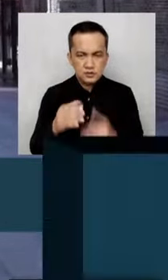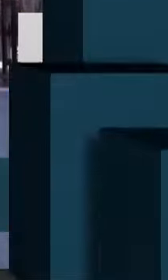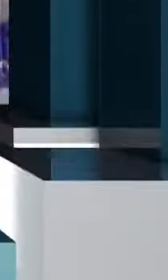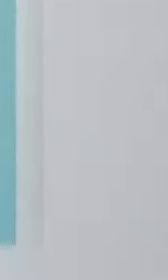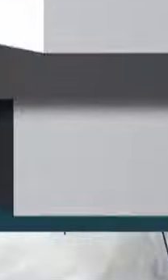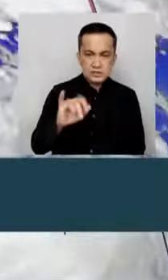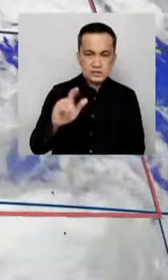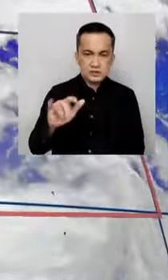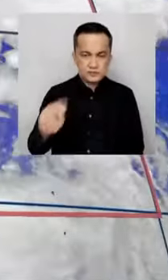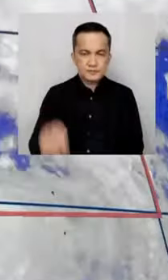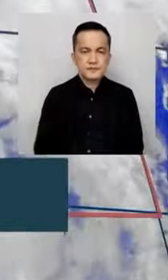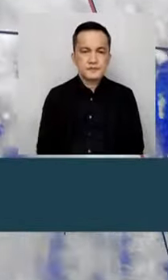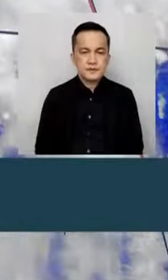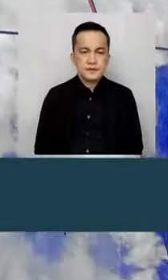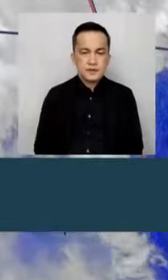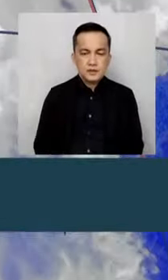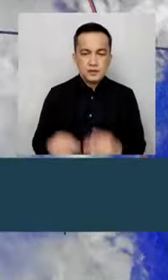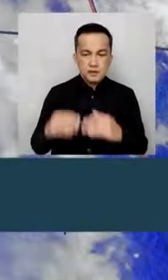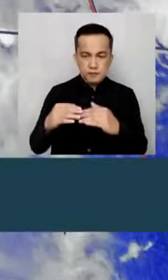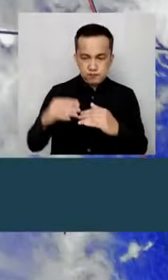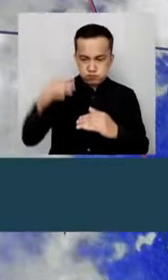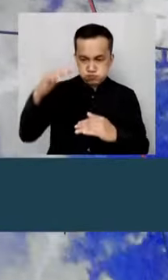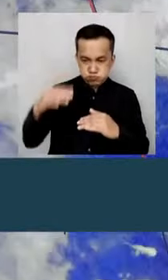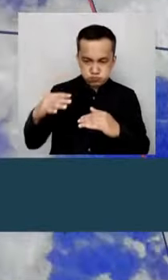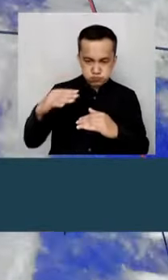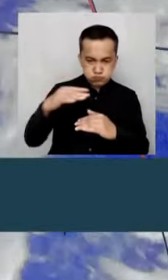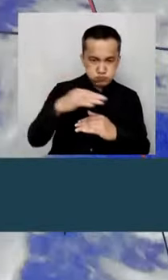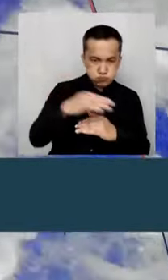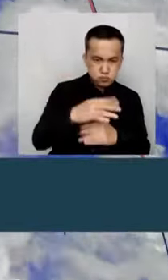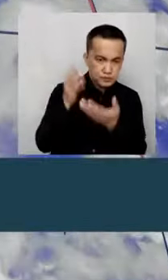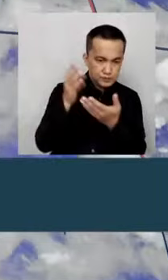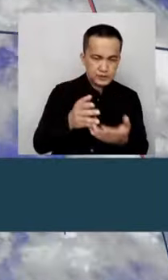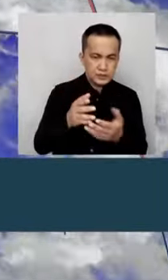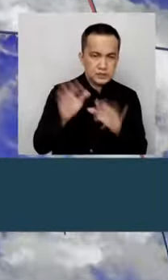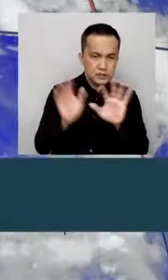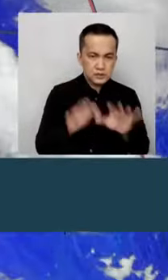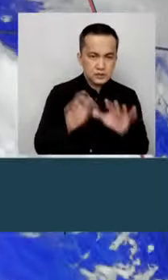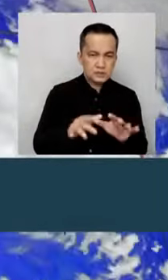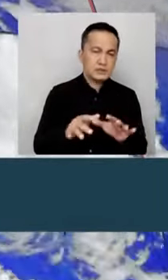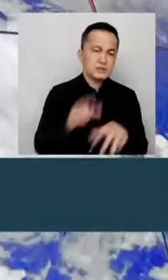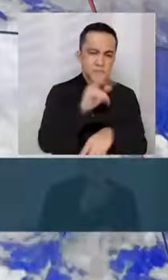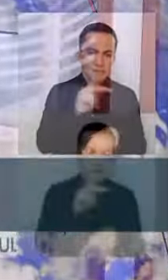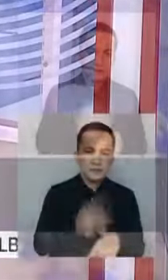And the low-pressure area off Surigao City bringing rains to the southern Philippines.